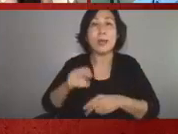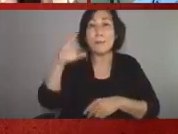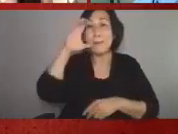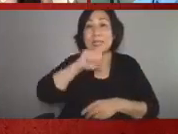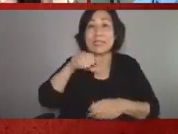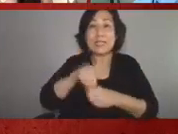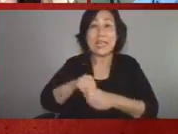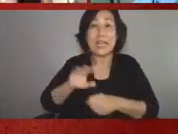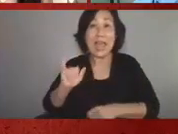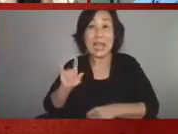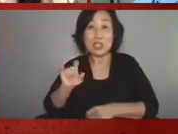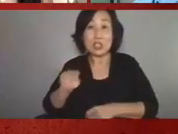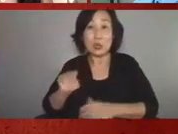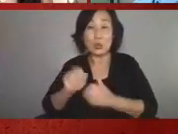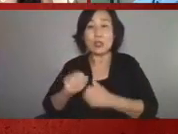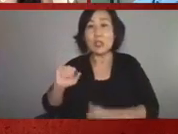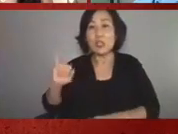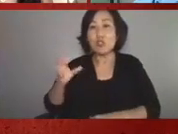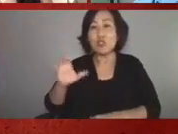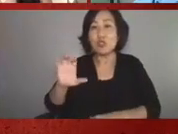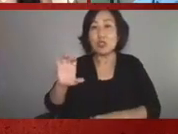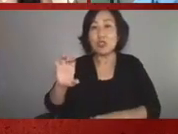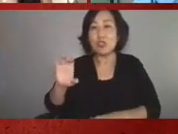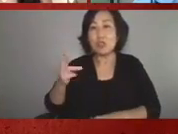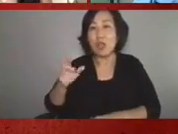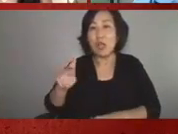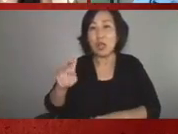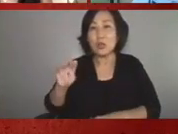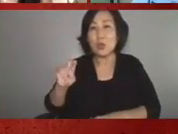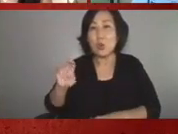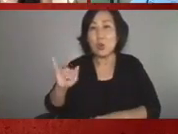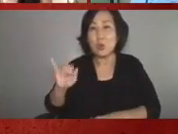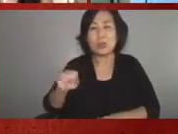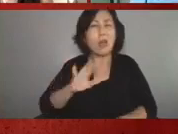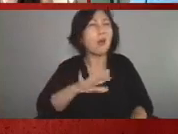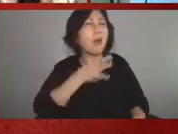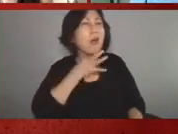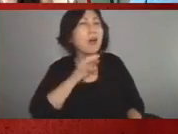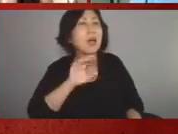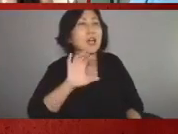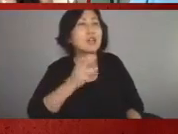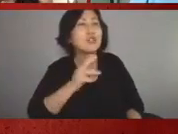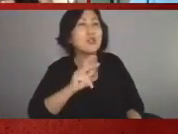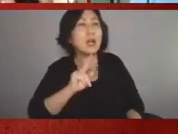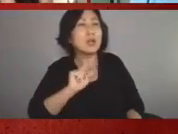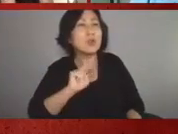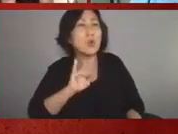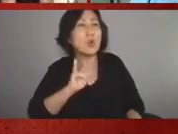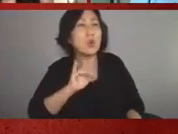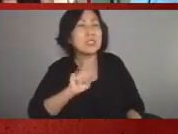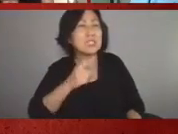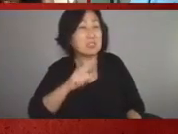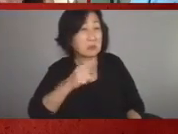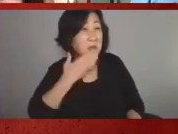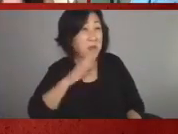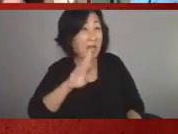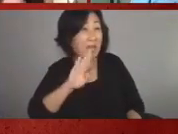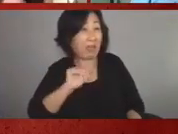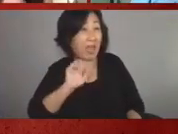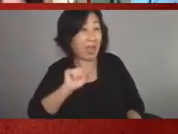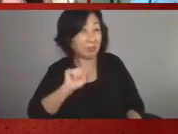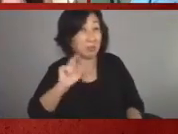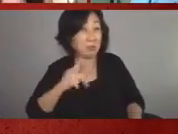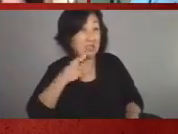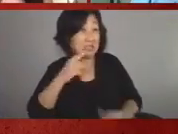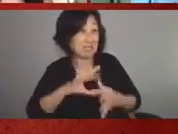country. I'm curious now about Chuck Norris. Is he as big of a badass as people claim him to be? Because it's